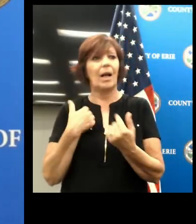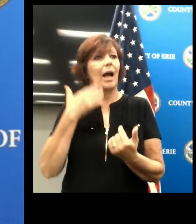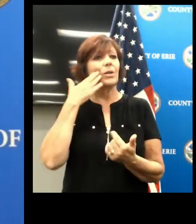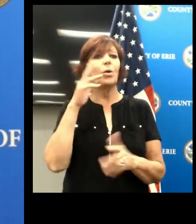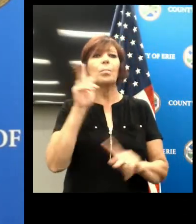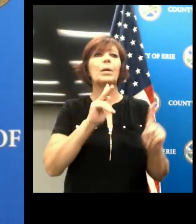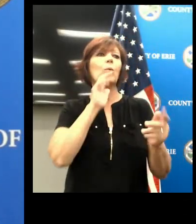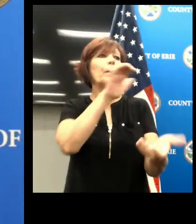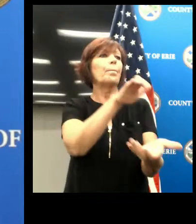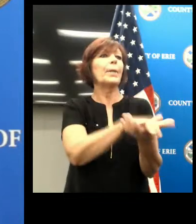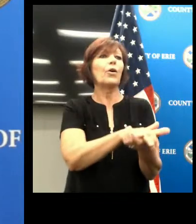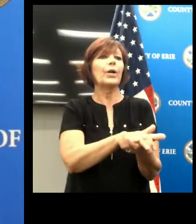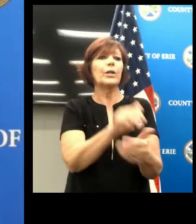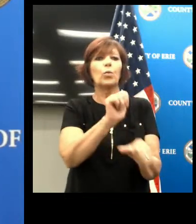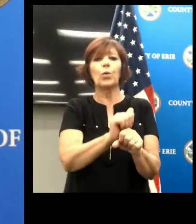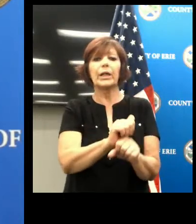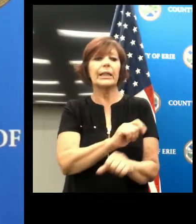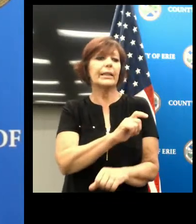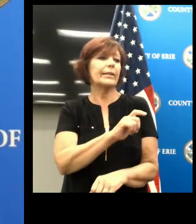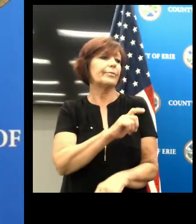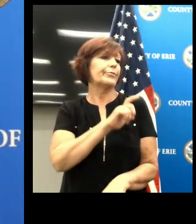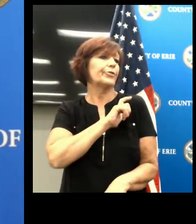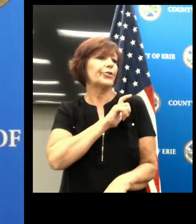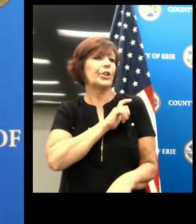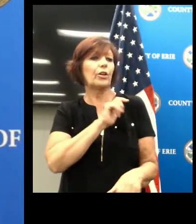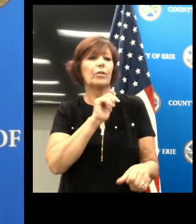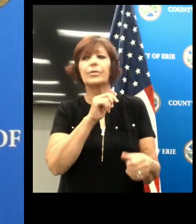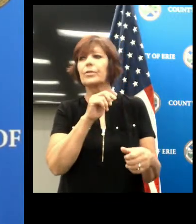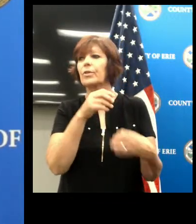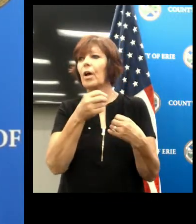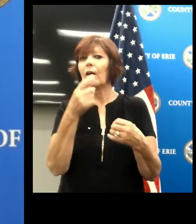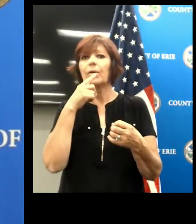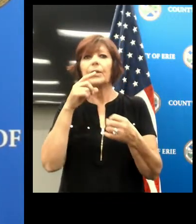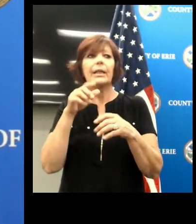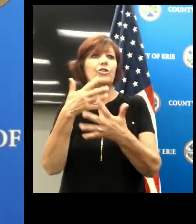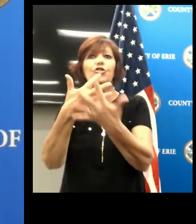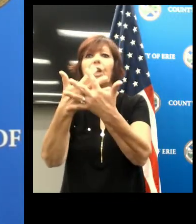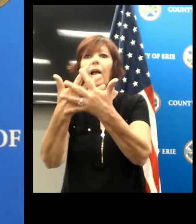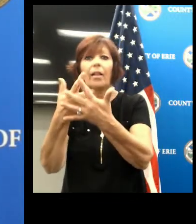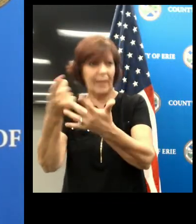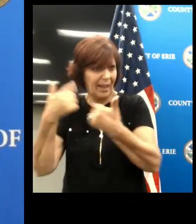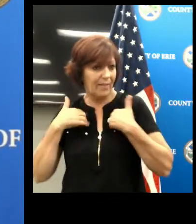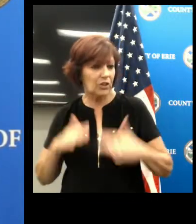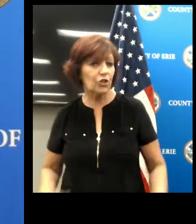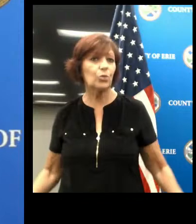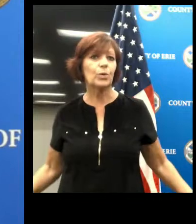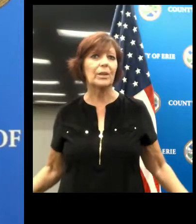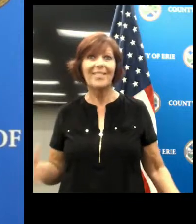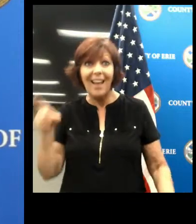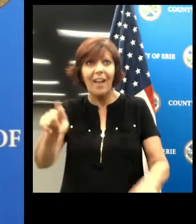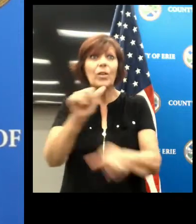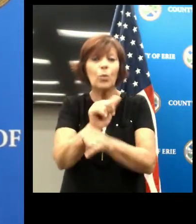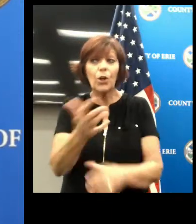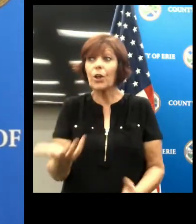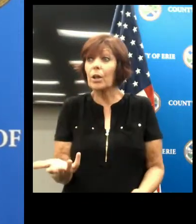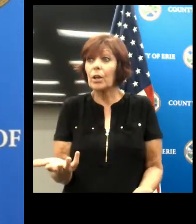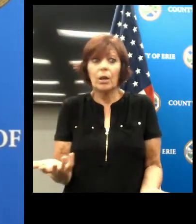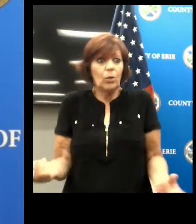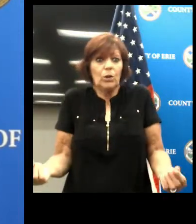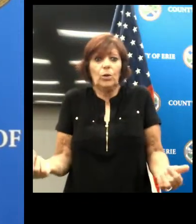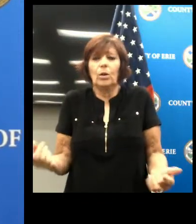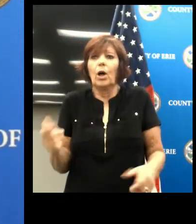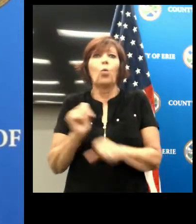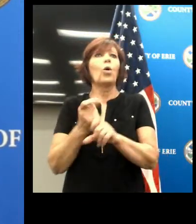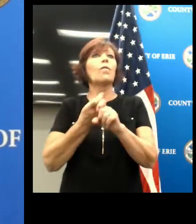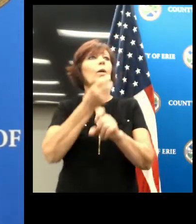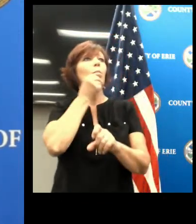married that work in the sheriff's office in the jail division, and they have children, and they have to work. You can't just say, I'm going to work from home